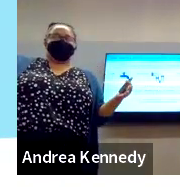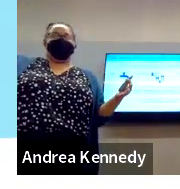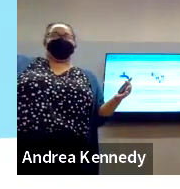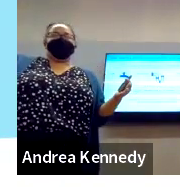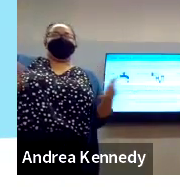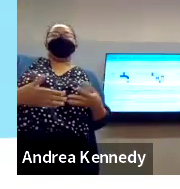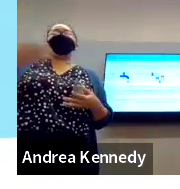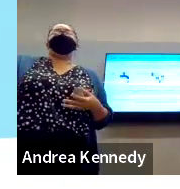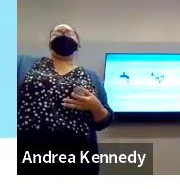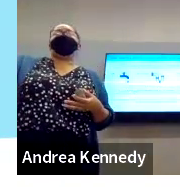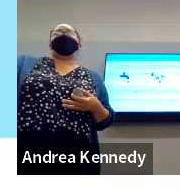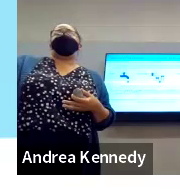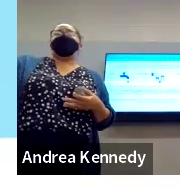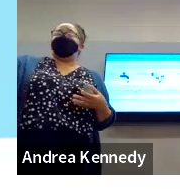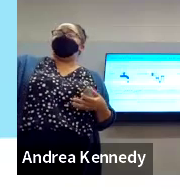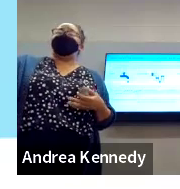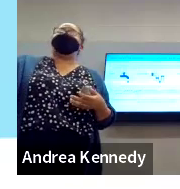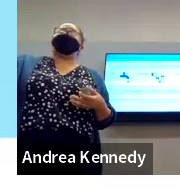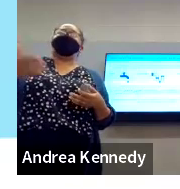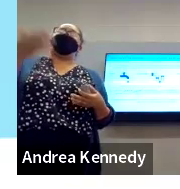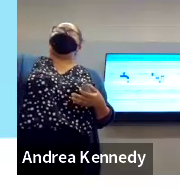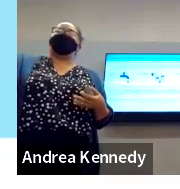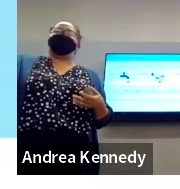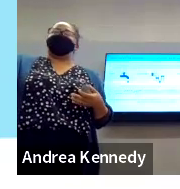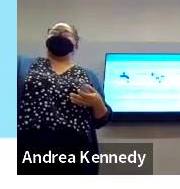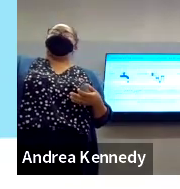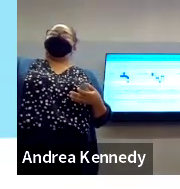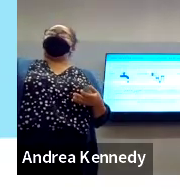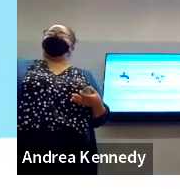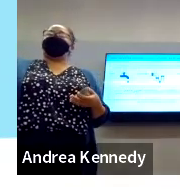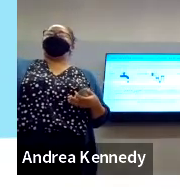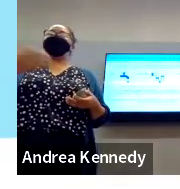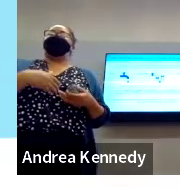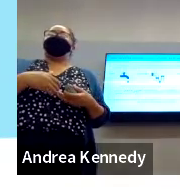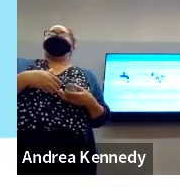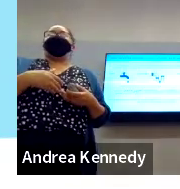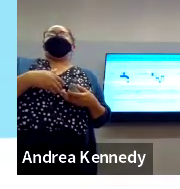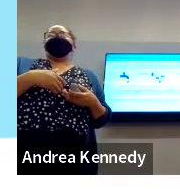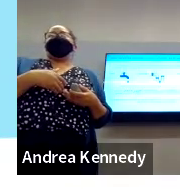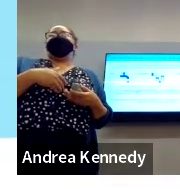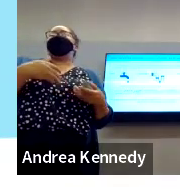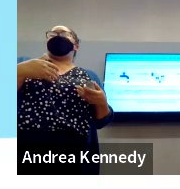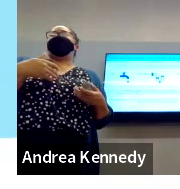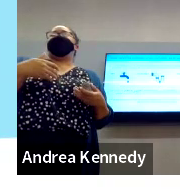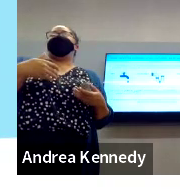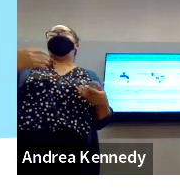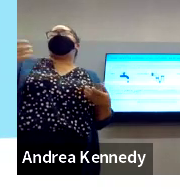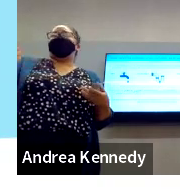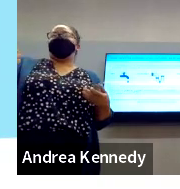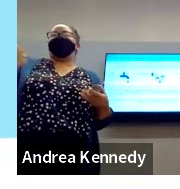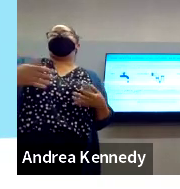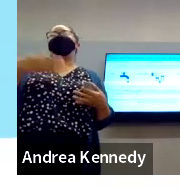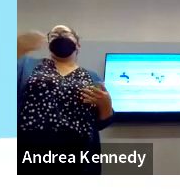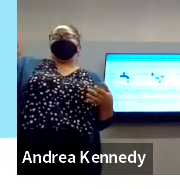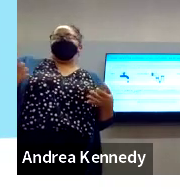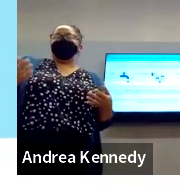that, and then sort of present it to you and say, hey, this is the calculation that we came